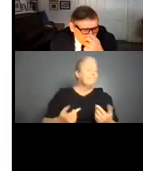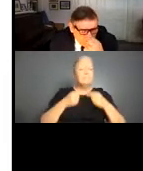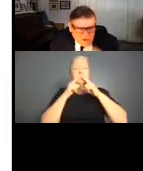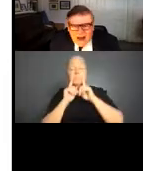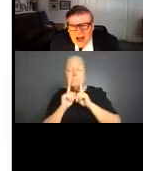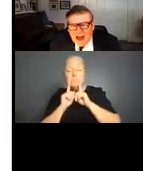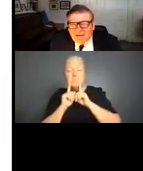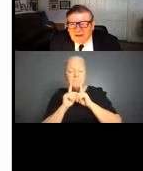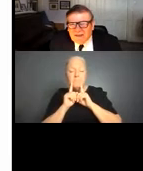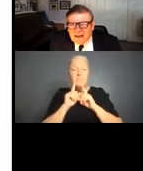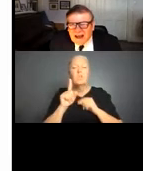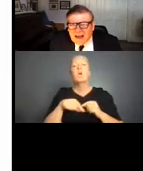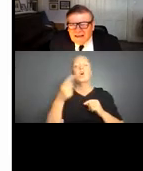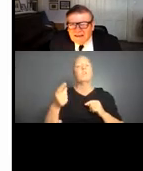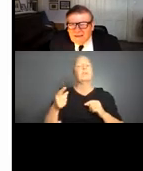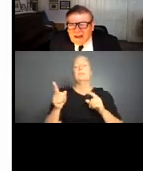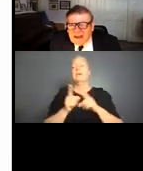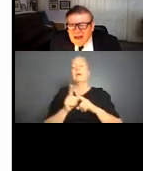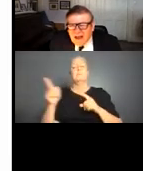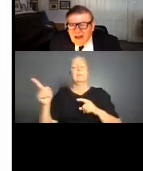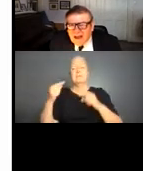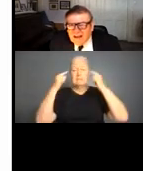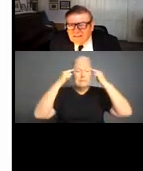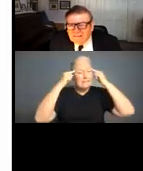conditions reported high levels of anxiety.